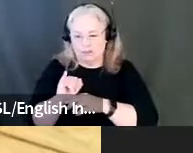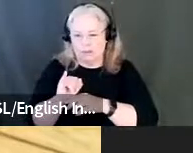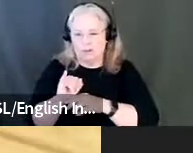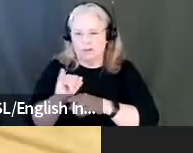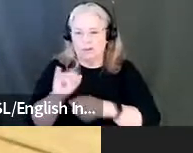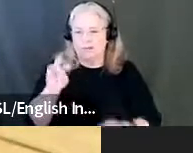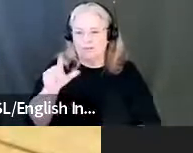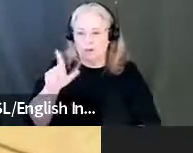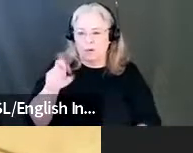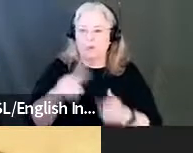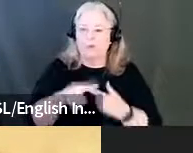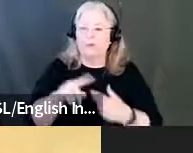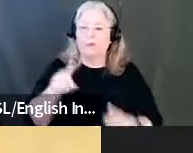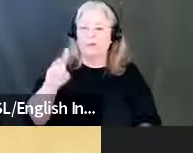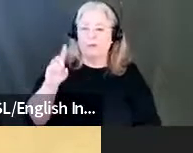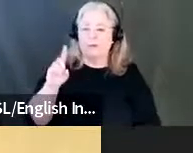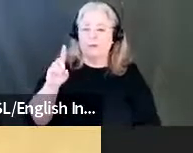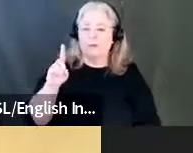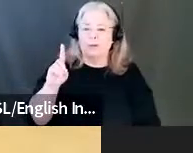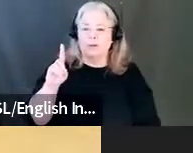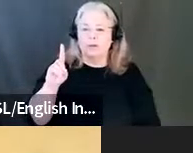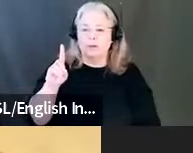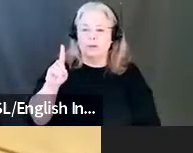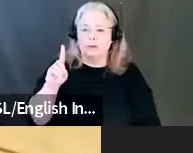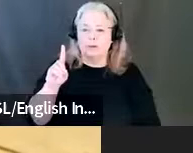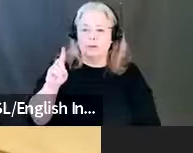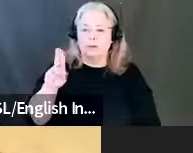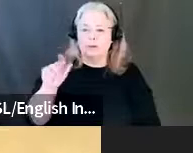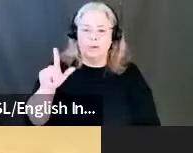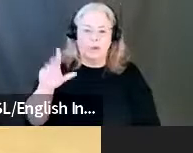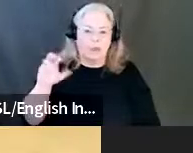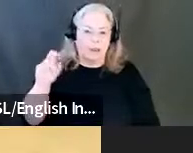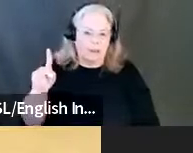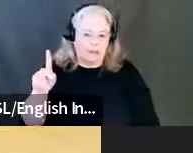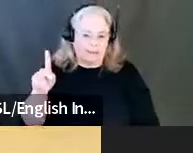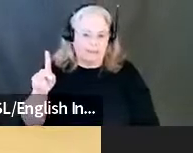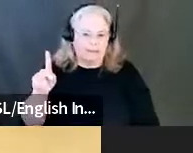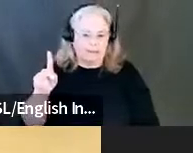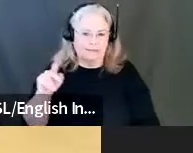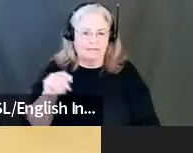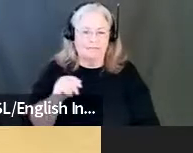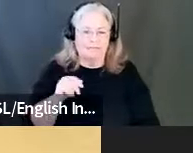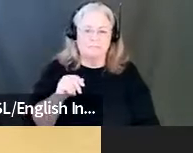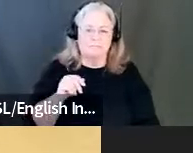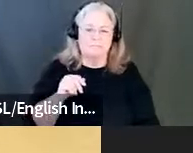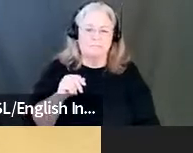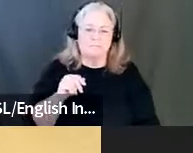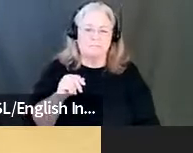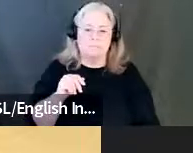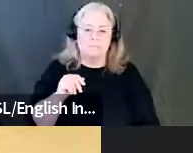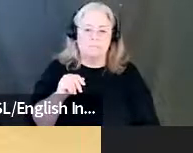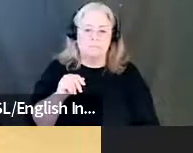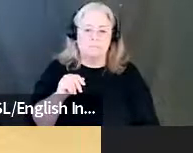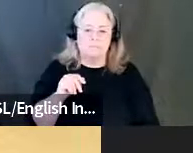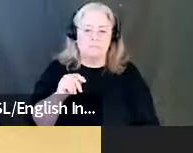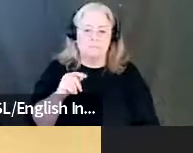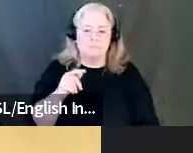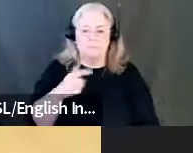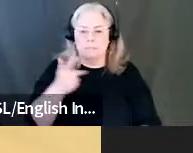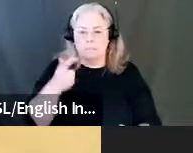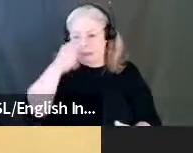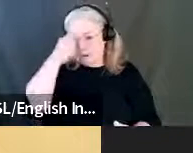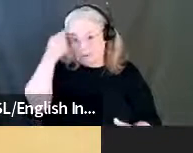material. Velcro hook. So it's an industrial hook made by Velcro. All right. Then what I did, this